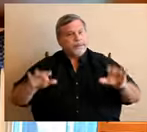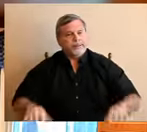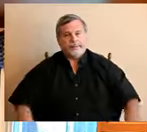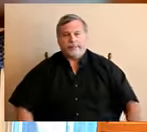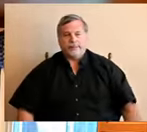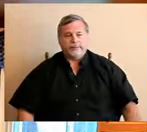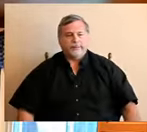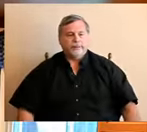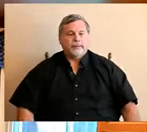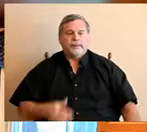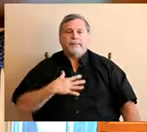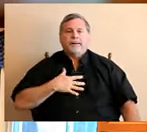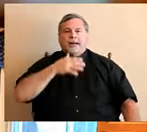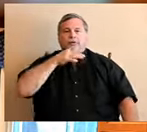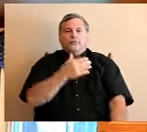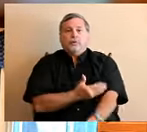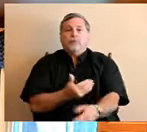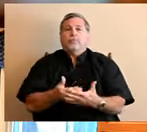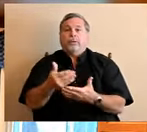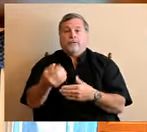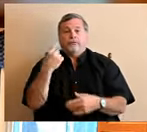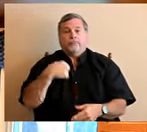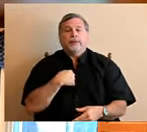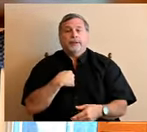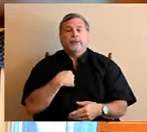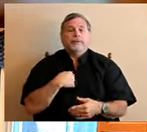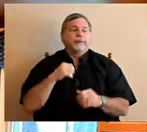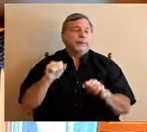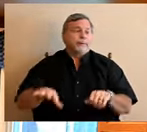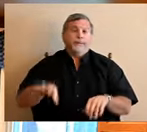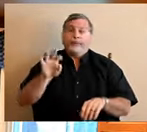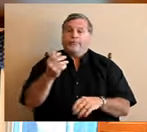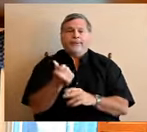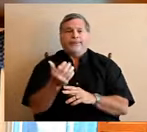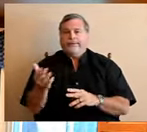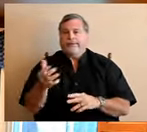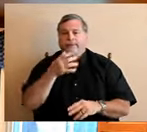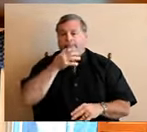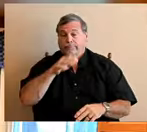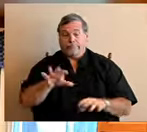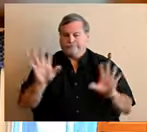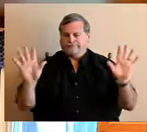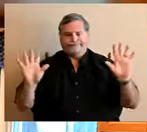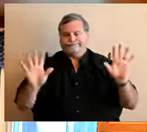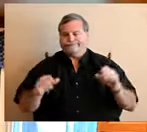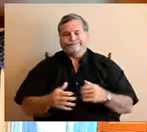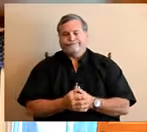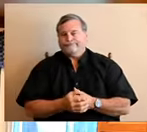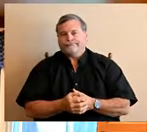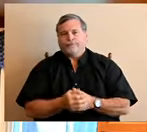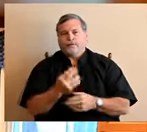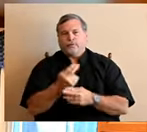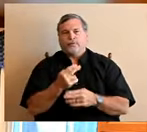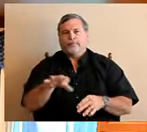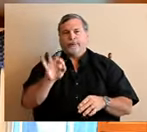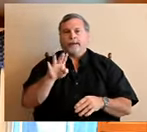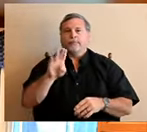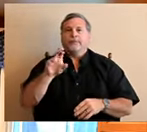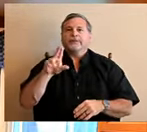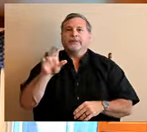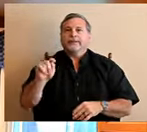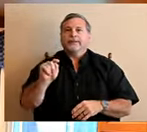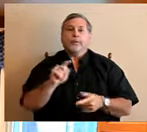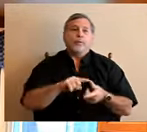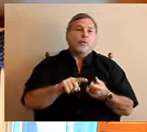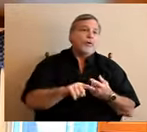great. My daughters have gotten me these. Okay, you can pick up just about anything with these. They're hot. I use them picking up